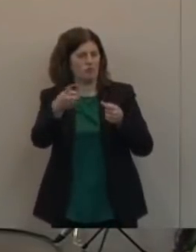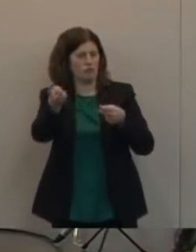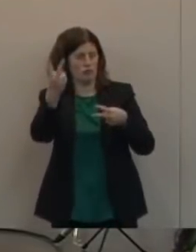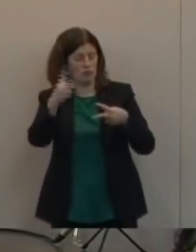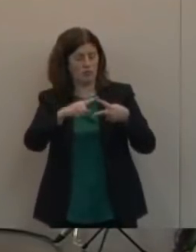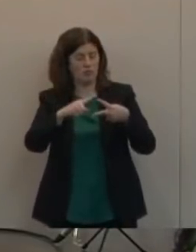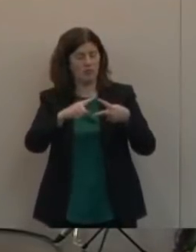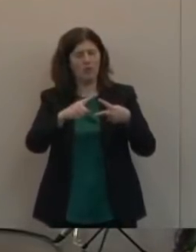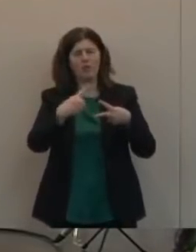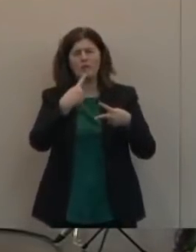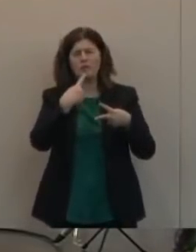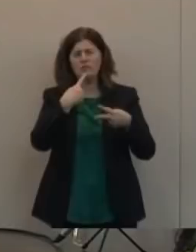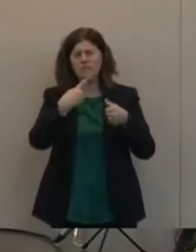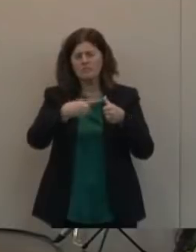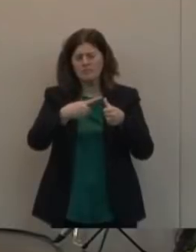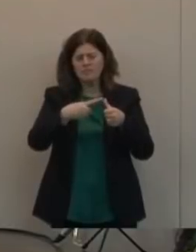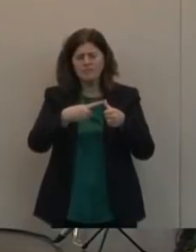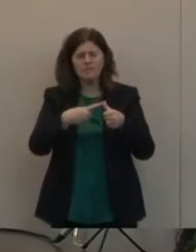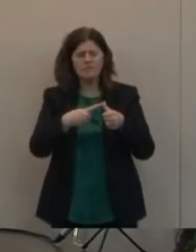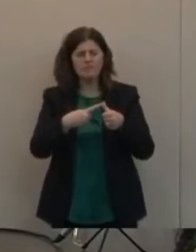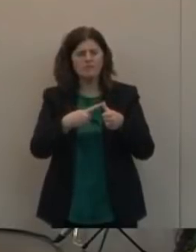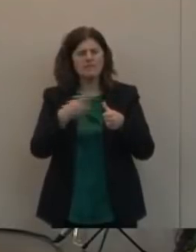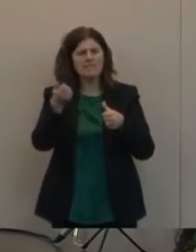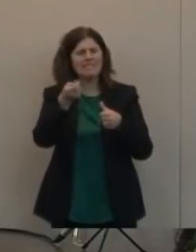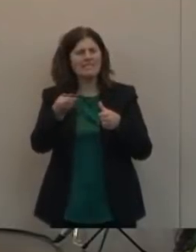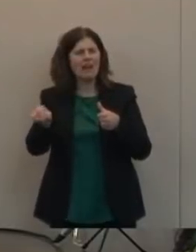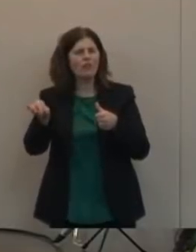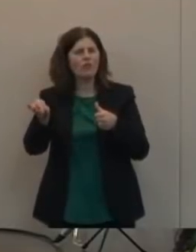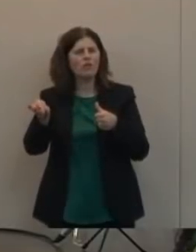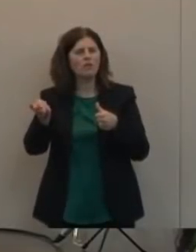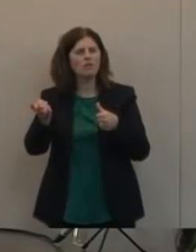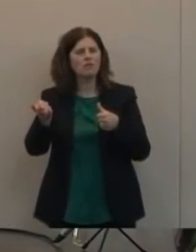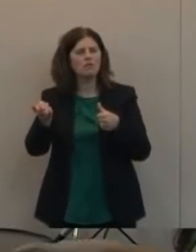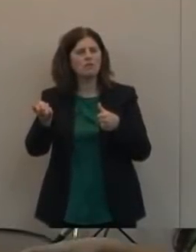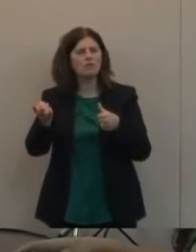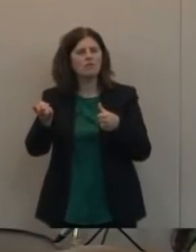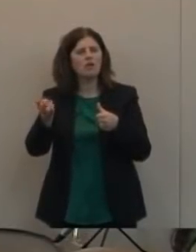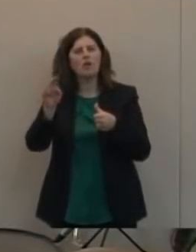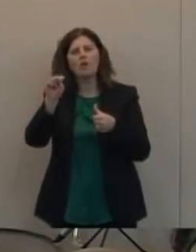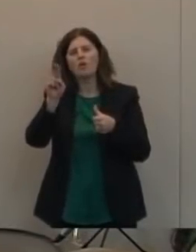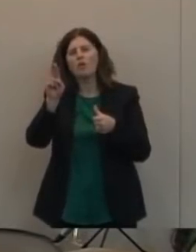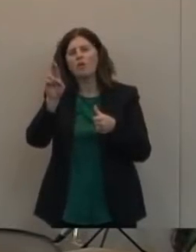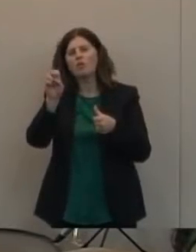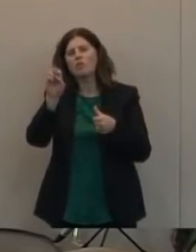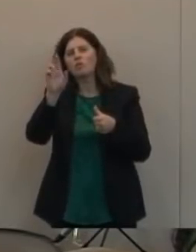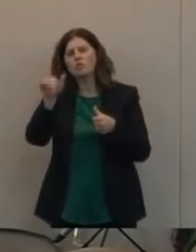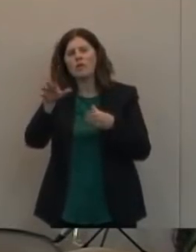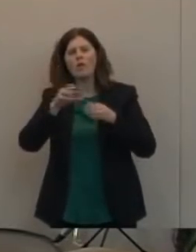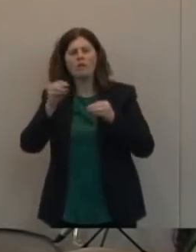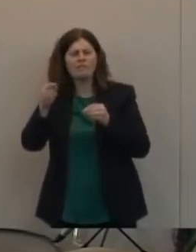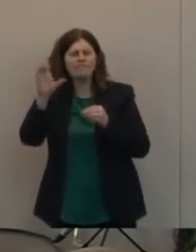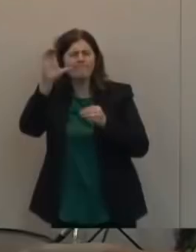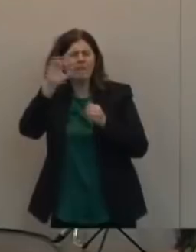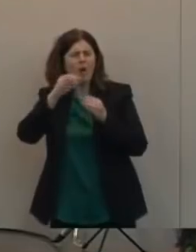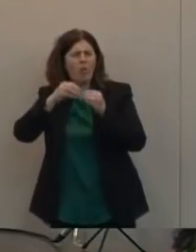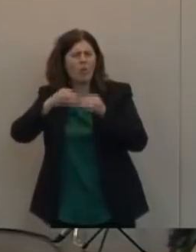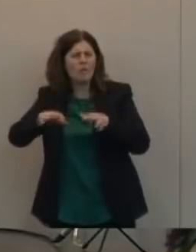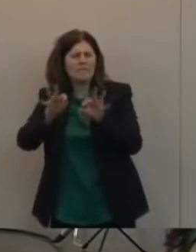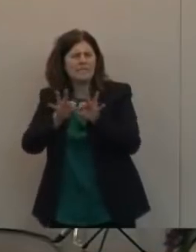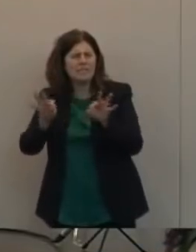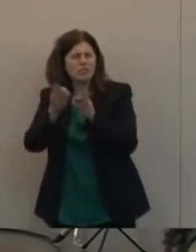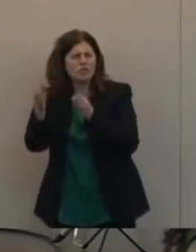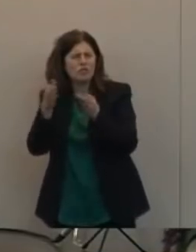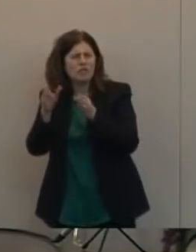Governor, if you could tell me, I've been hearing from several nursery owners today who say they're seeking clarification about losing essential